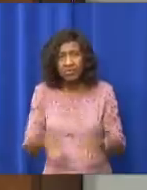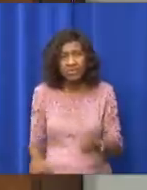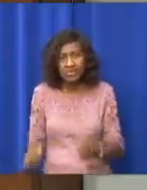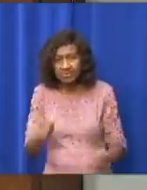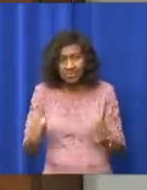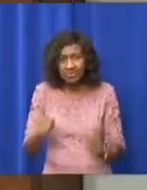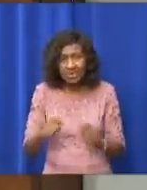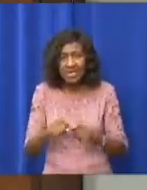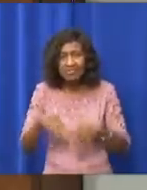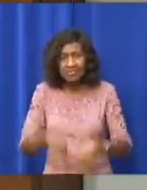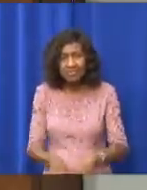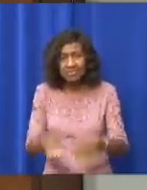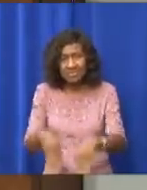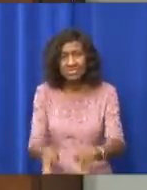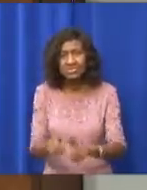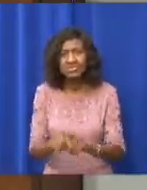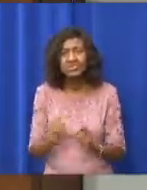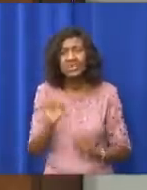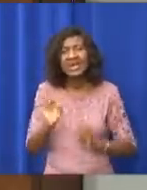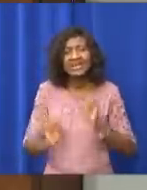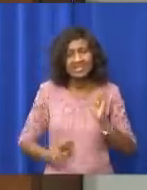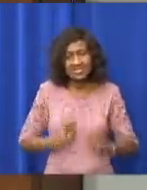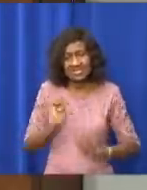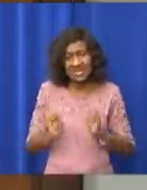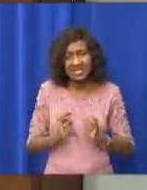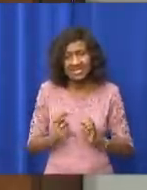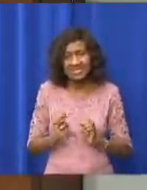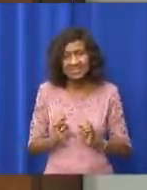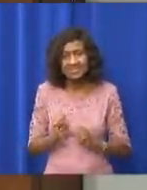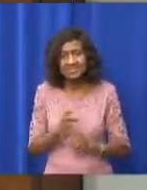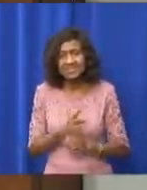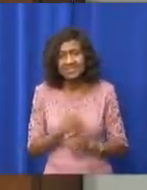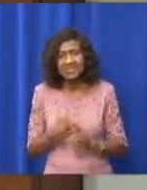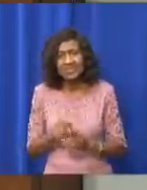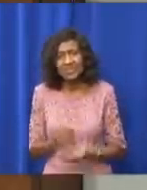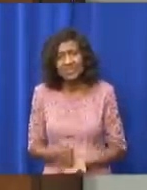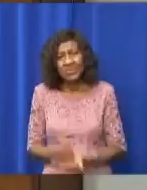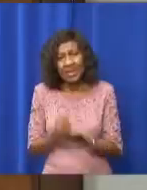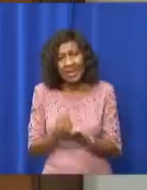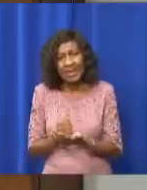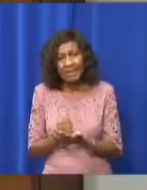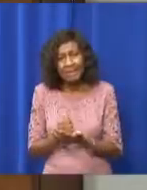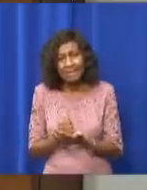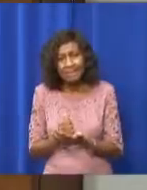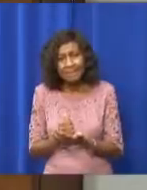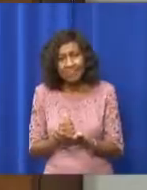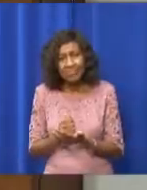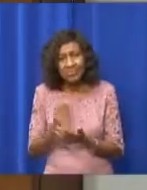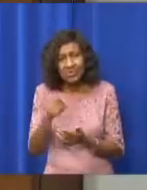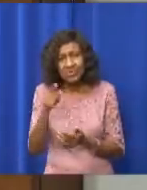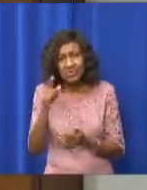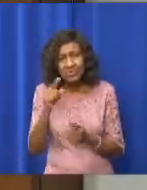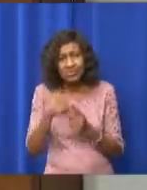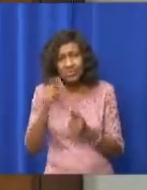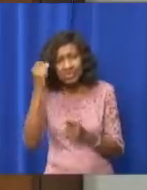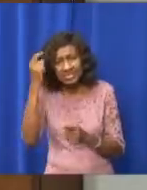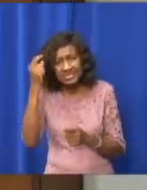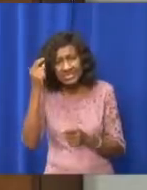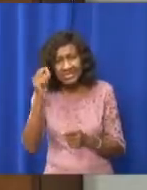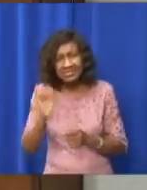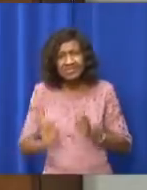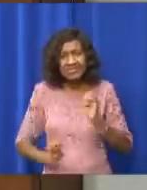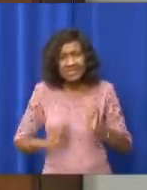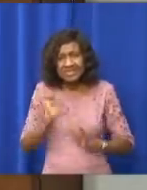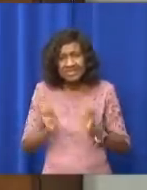for the purposes of exercising. And to assist in understanding this easing of restriction, exercise is confined